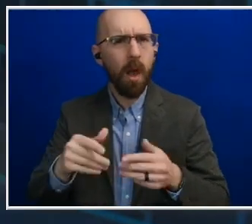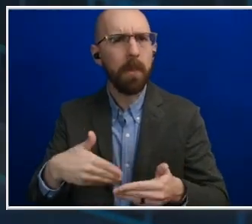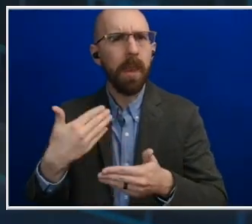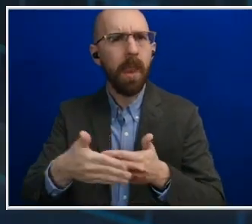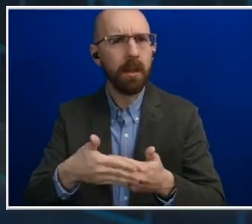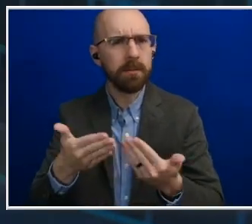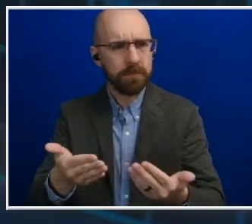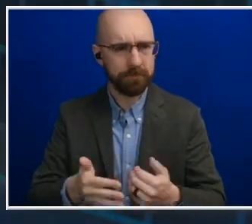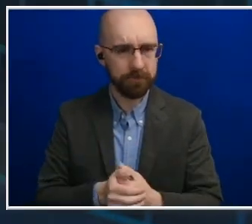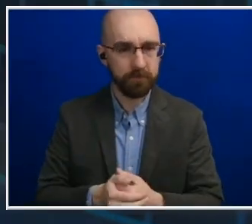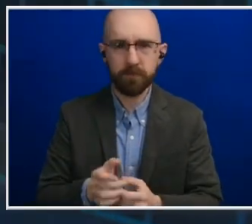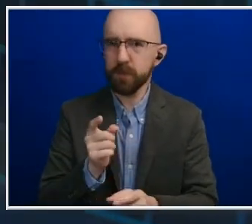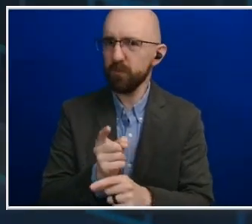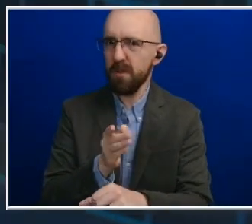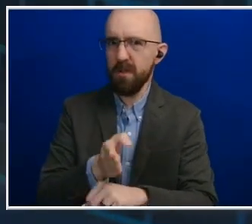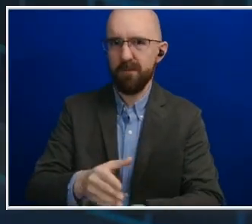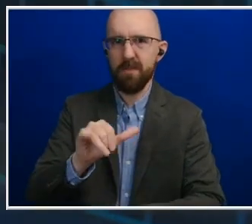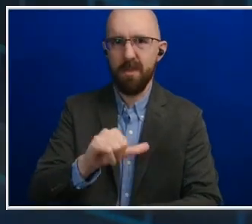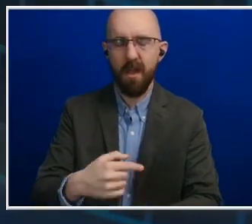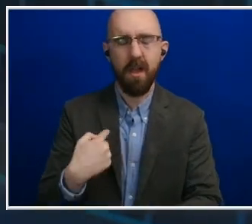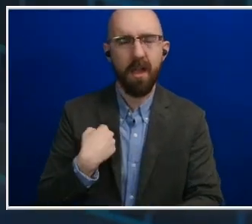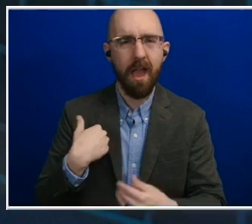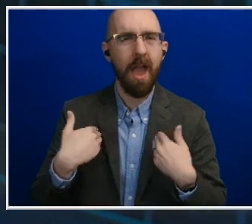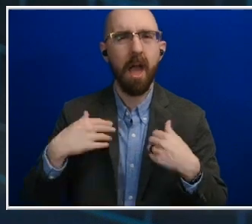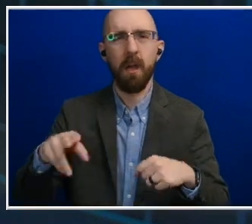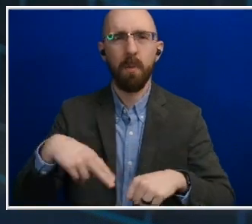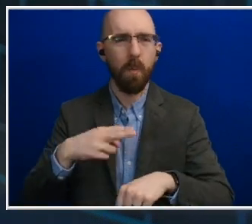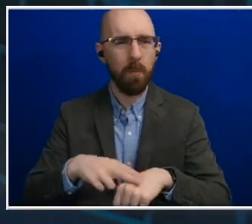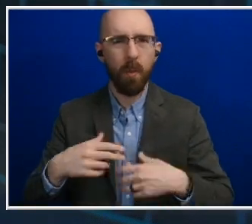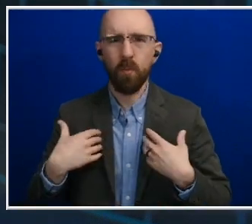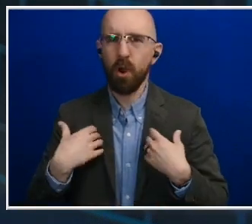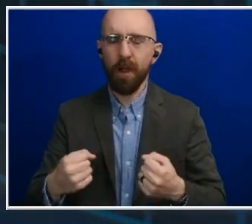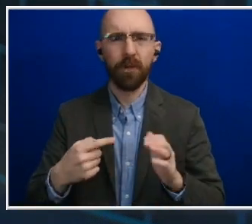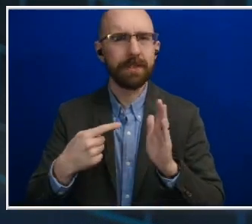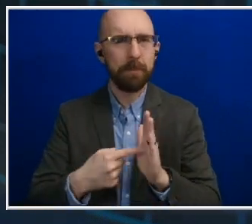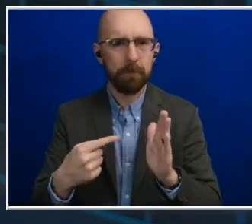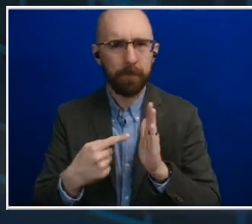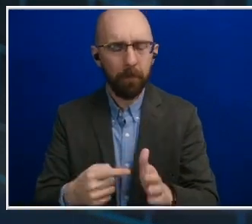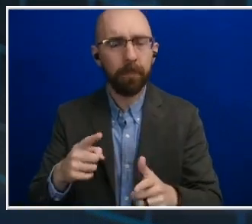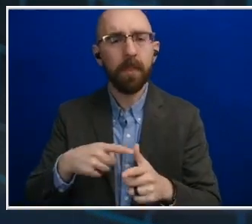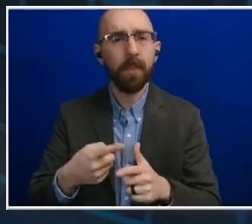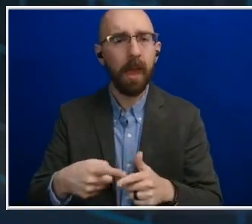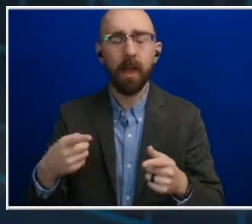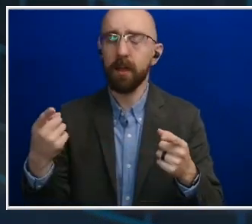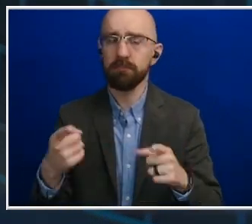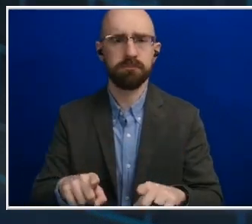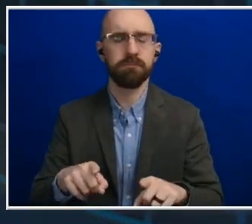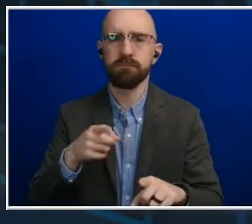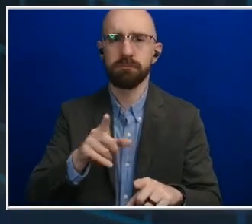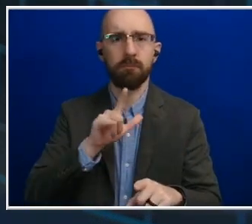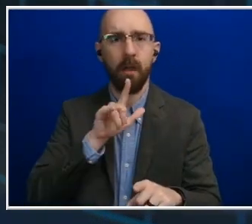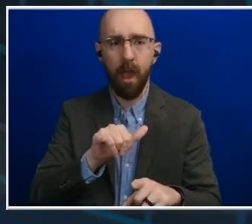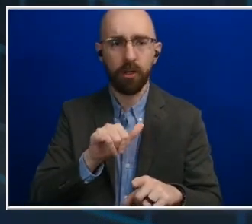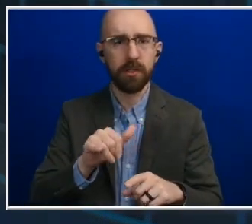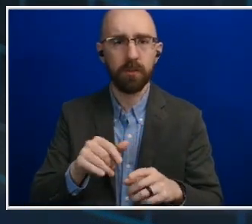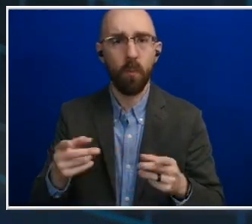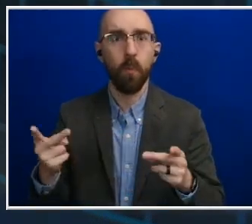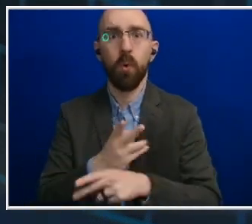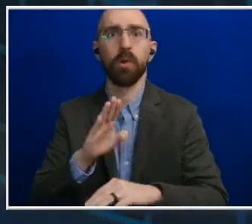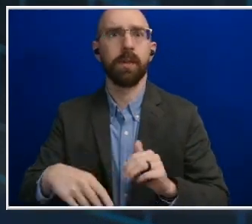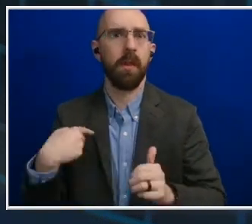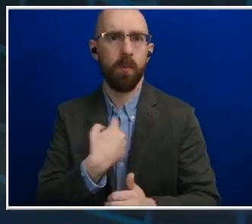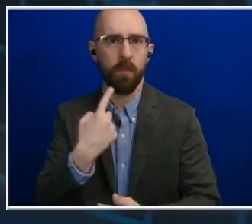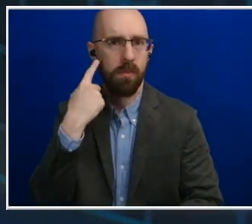after that, I had normal recovery symptoms, and then turns out it was actually much worse than we thought. I was